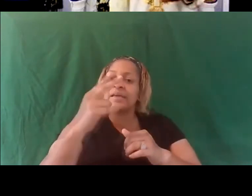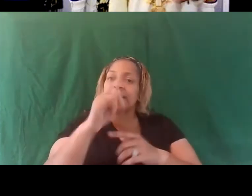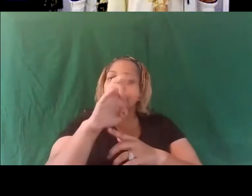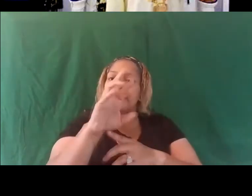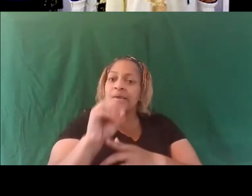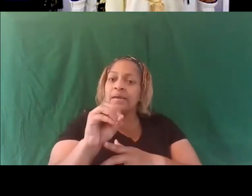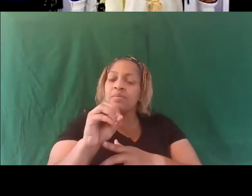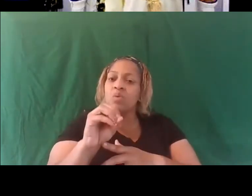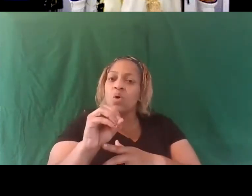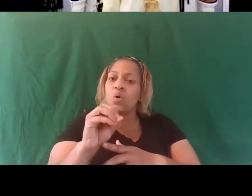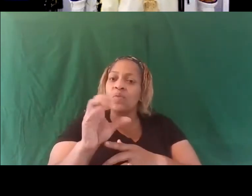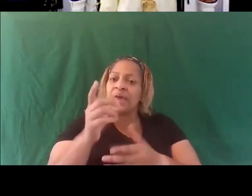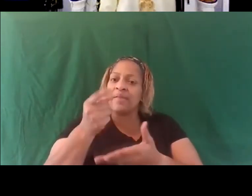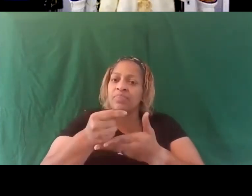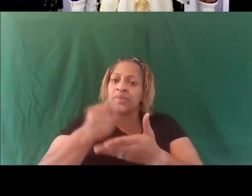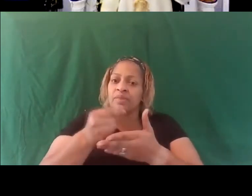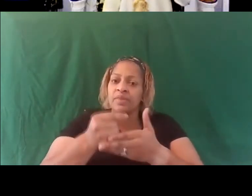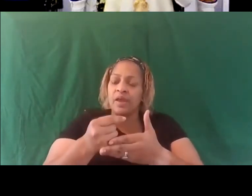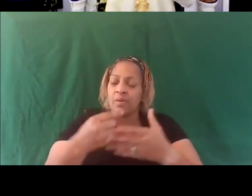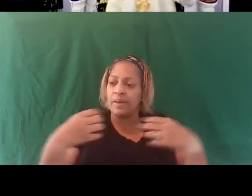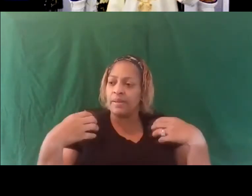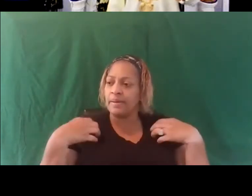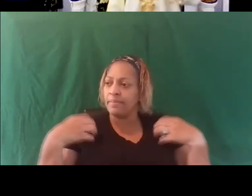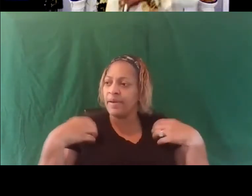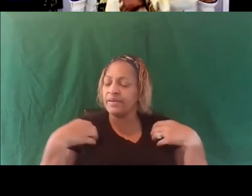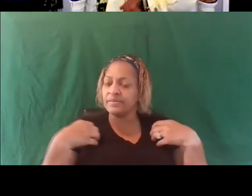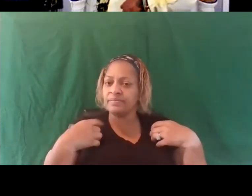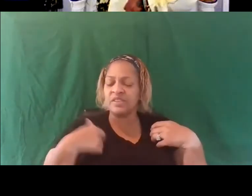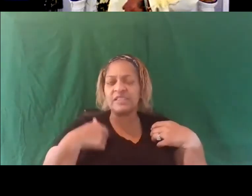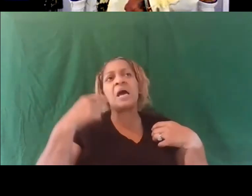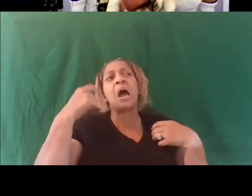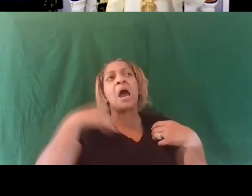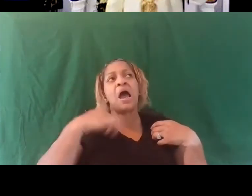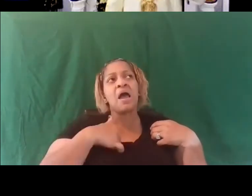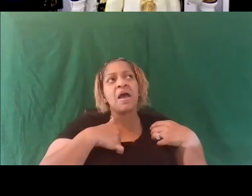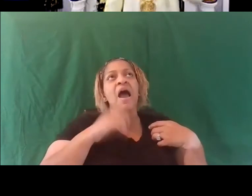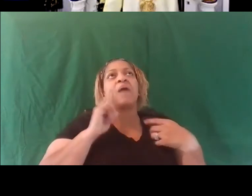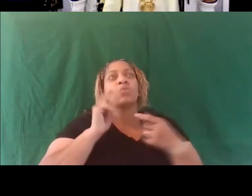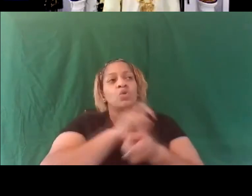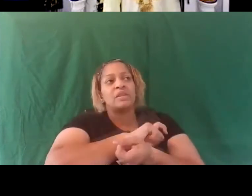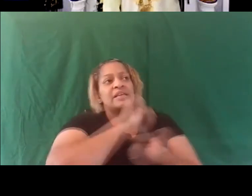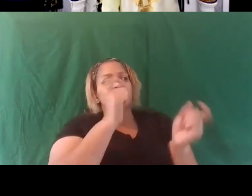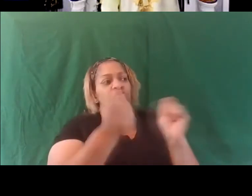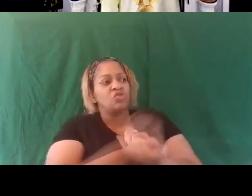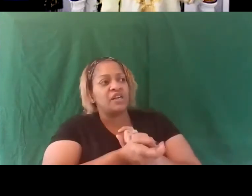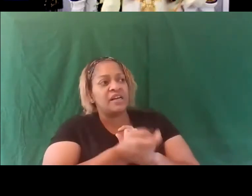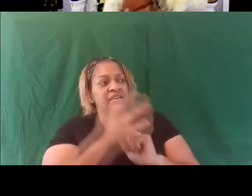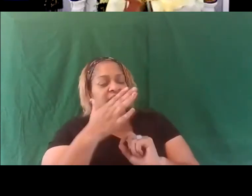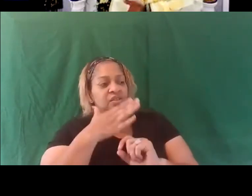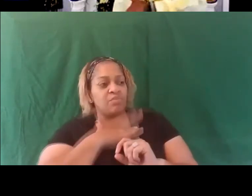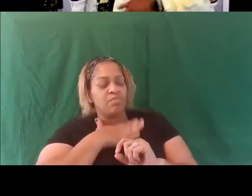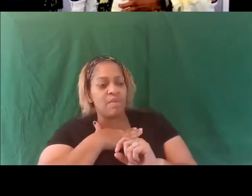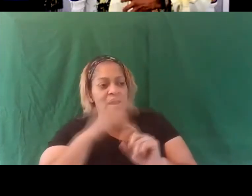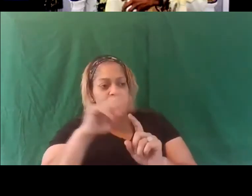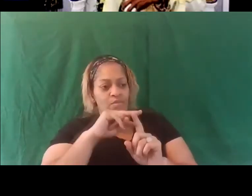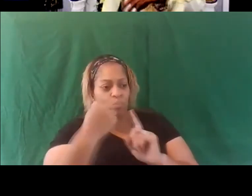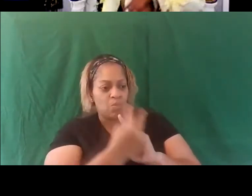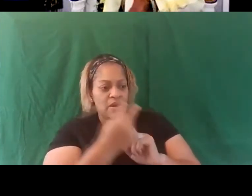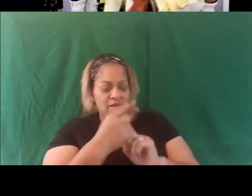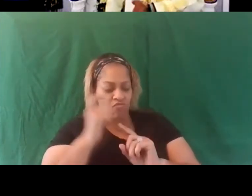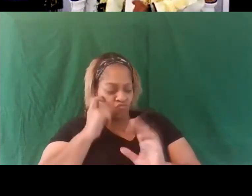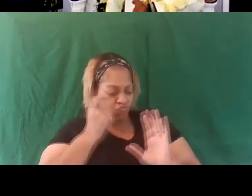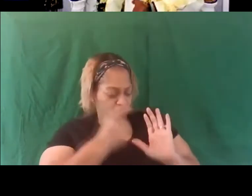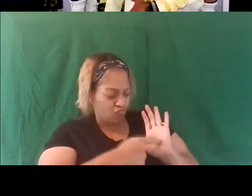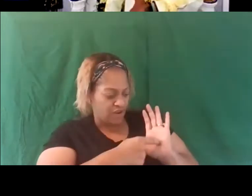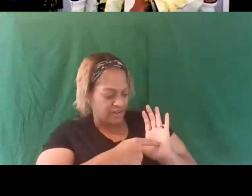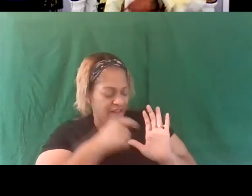chest port. And she says, you know, I'm going to change my perception. I'm going to recognize this as medicine, not poison, medicine, and that this